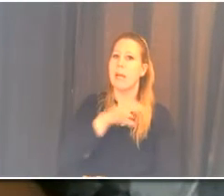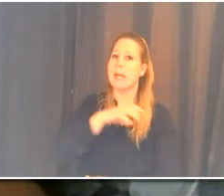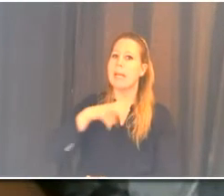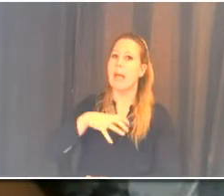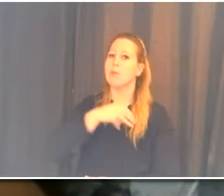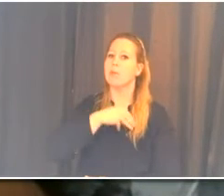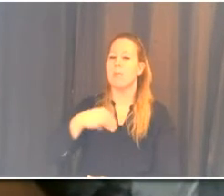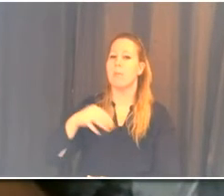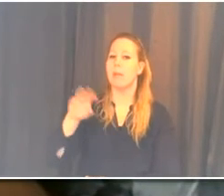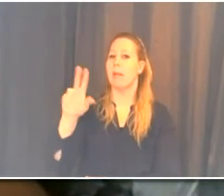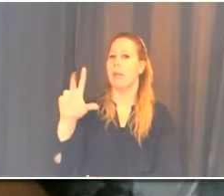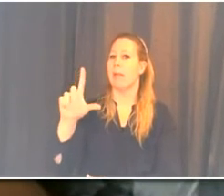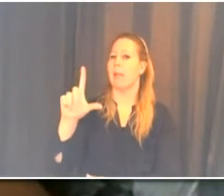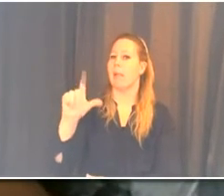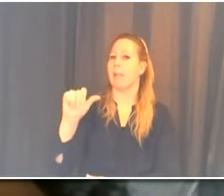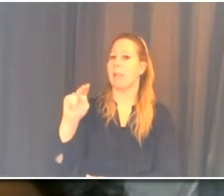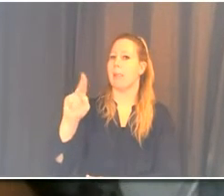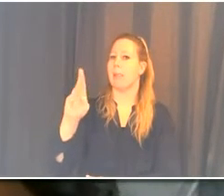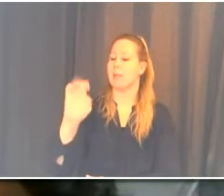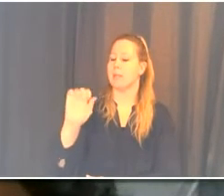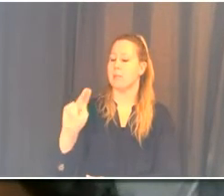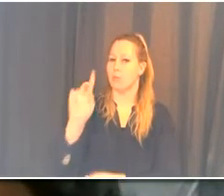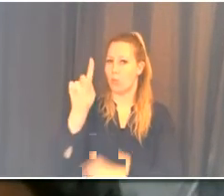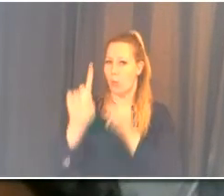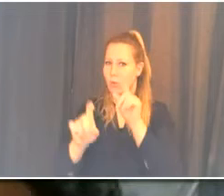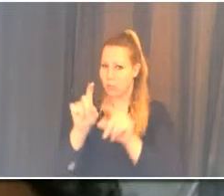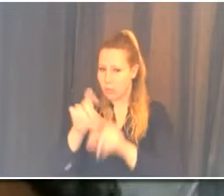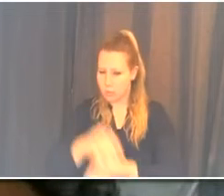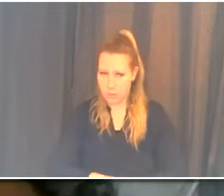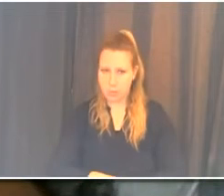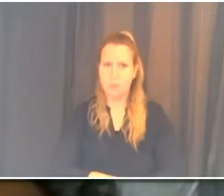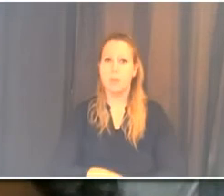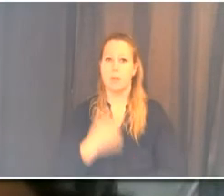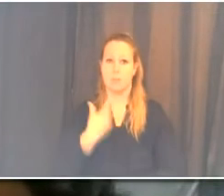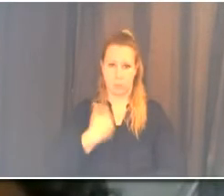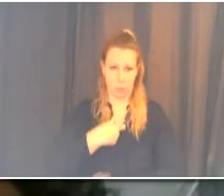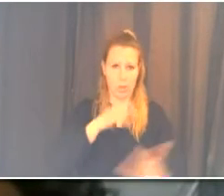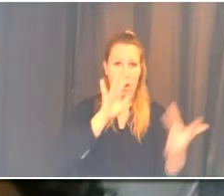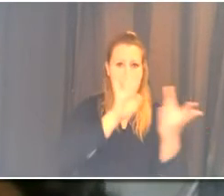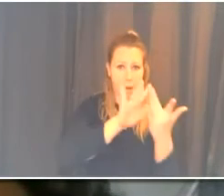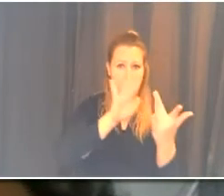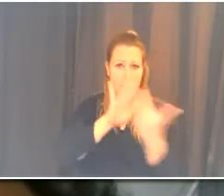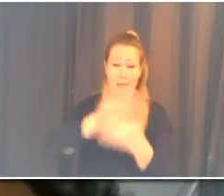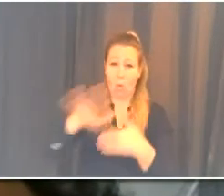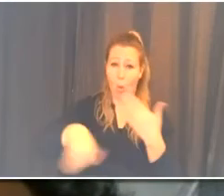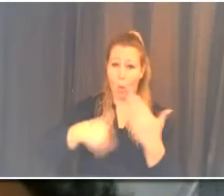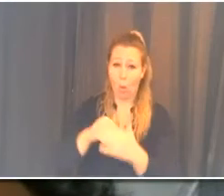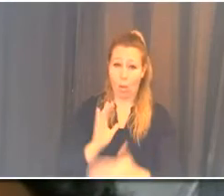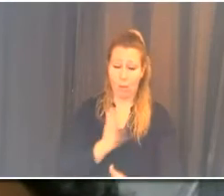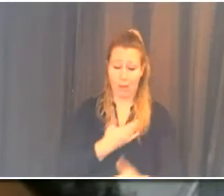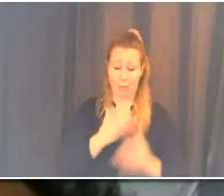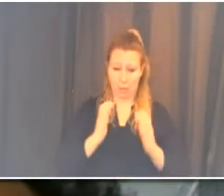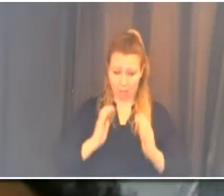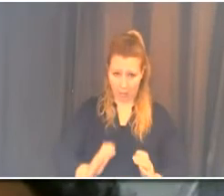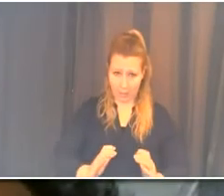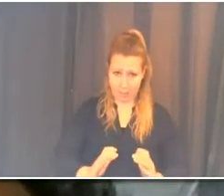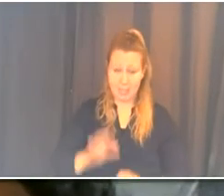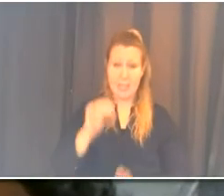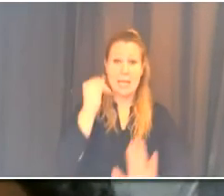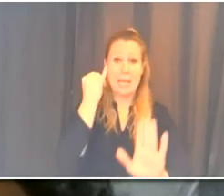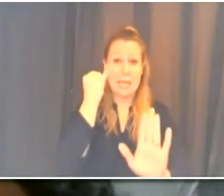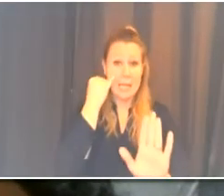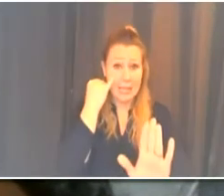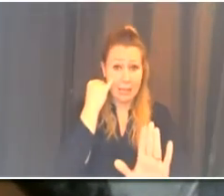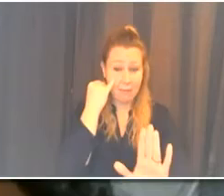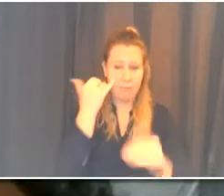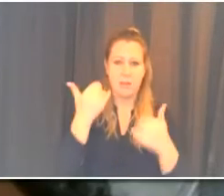our clients also indicate to us they do not wish us to reach out but that they will initiate contact when they need it